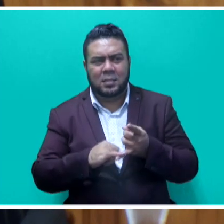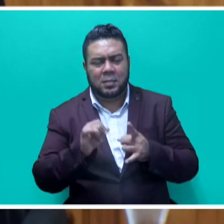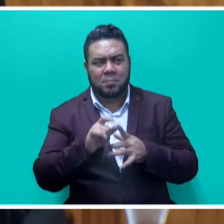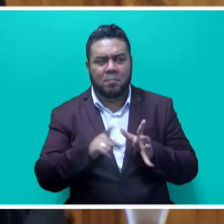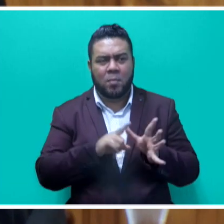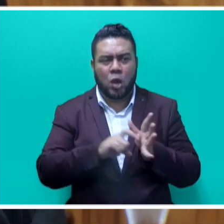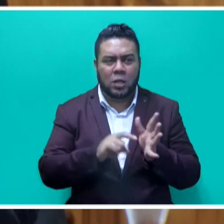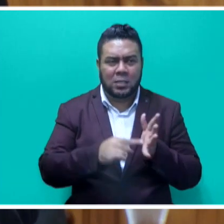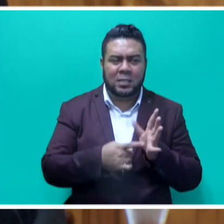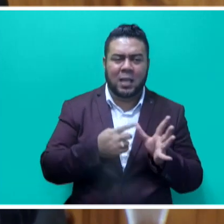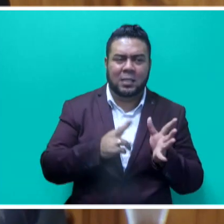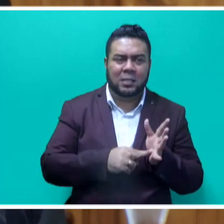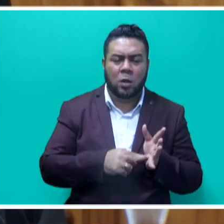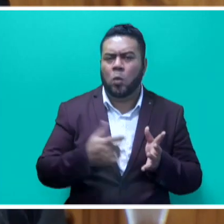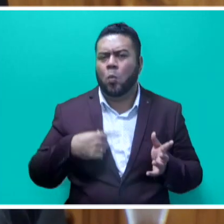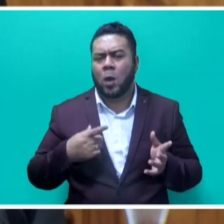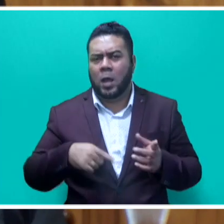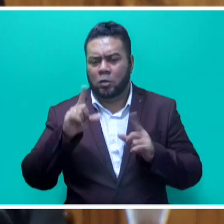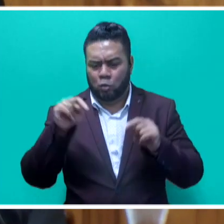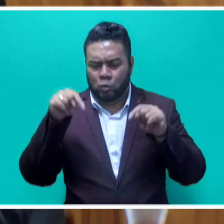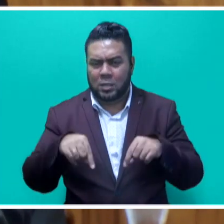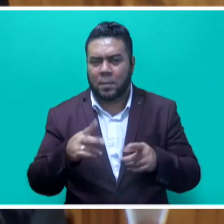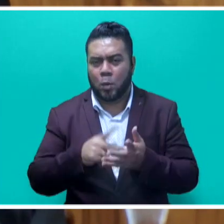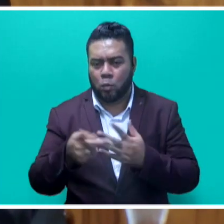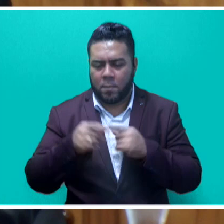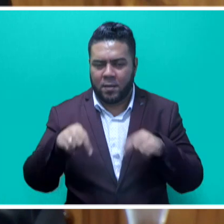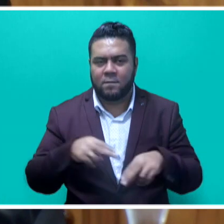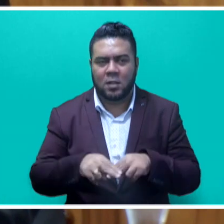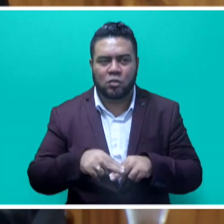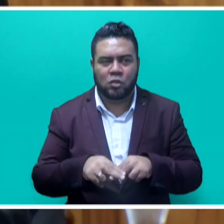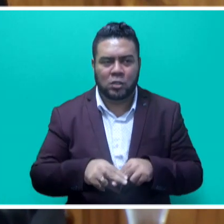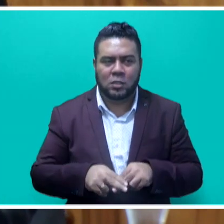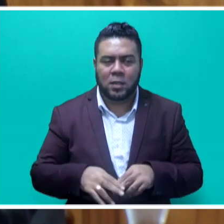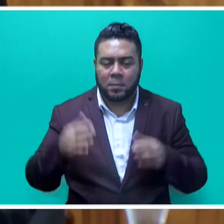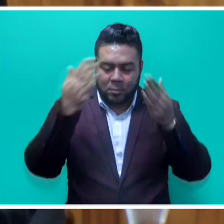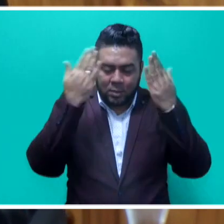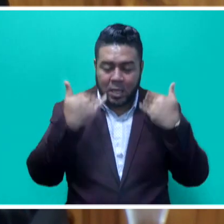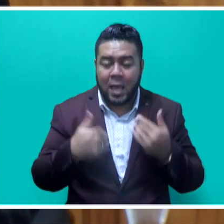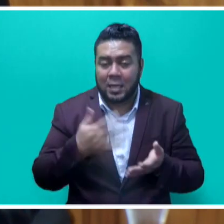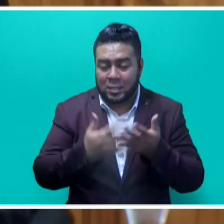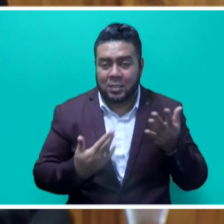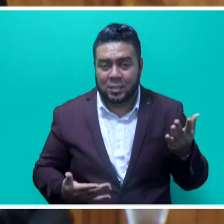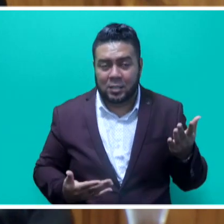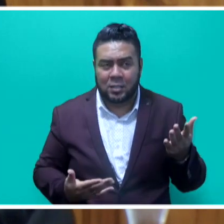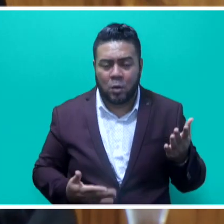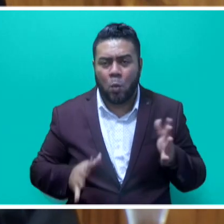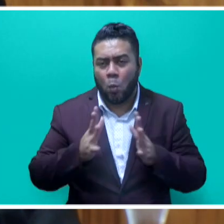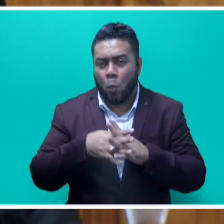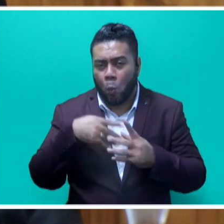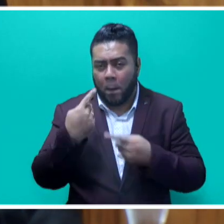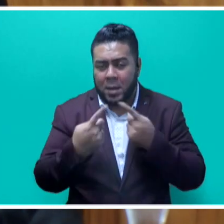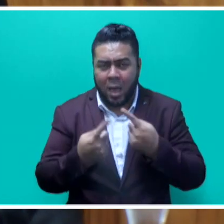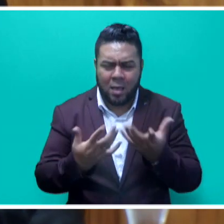message on why do Spartan in Fiji. Mr. Speaker, sir, an industry webinar online meeting was